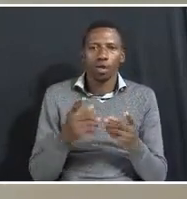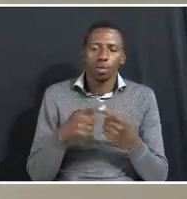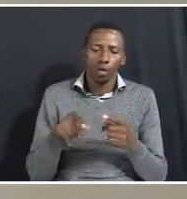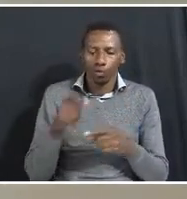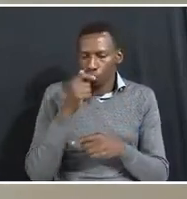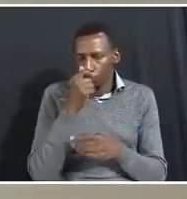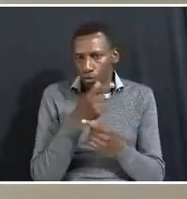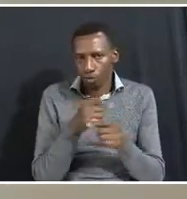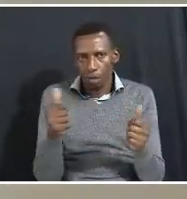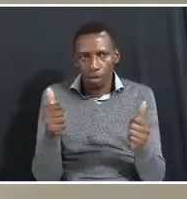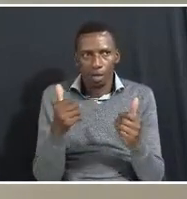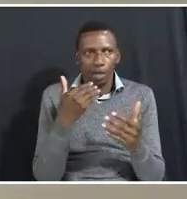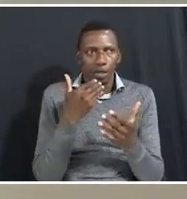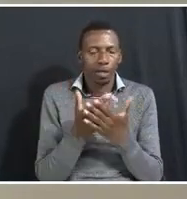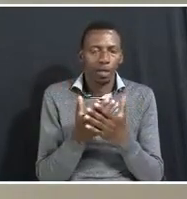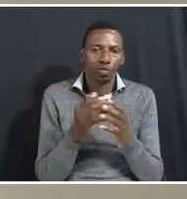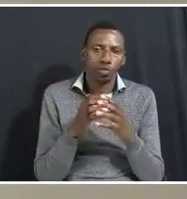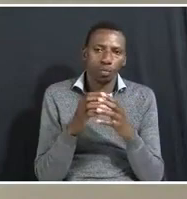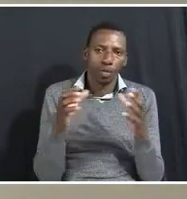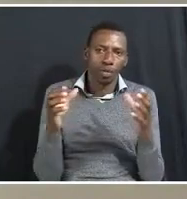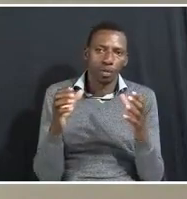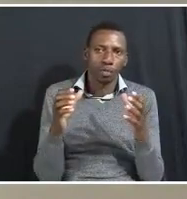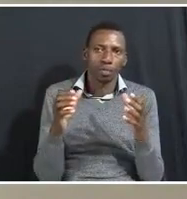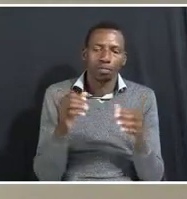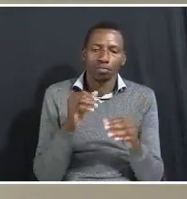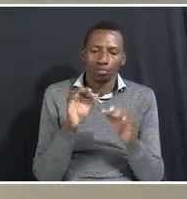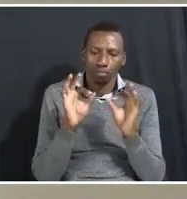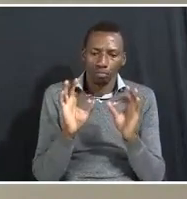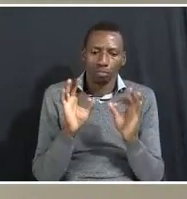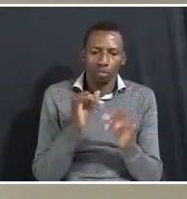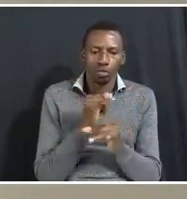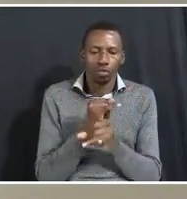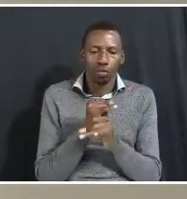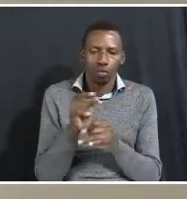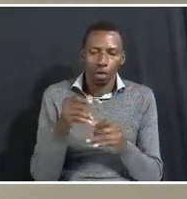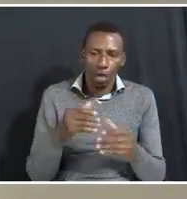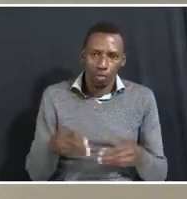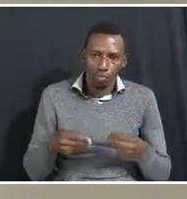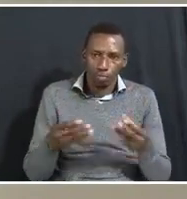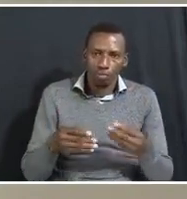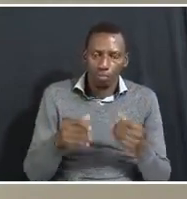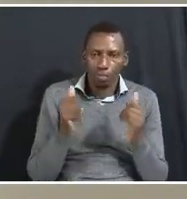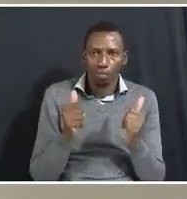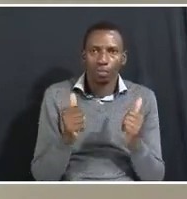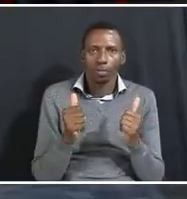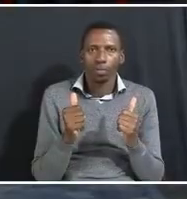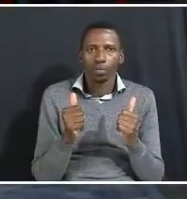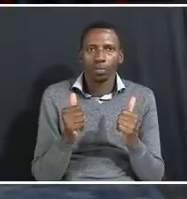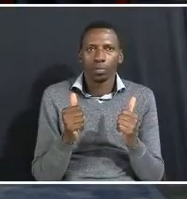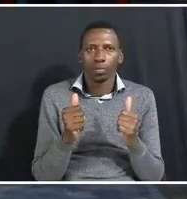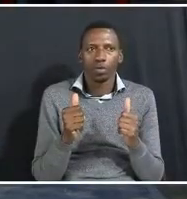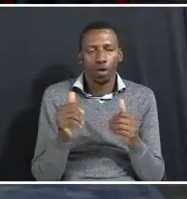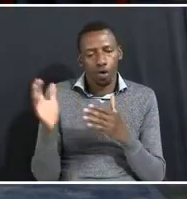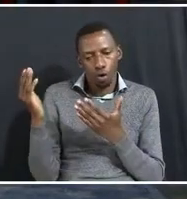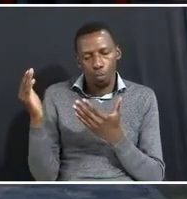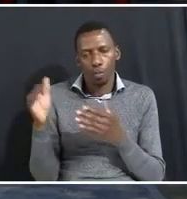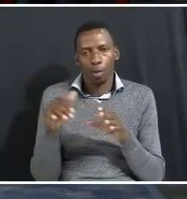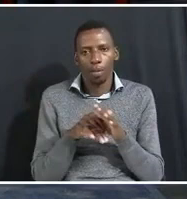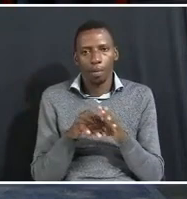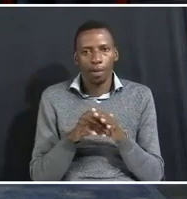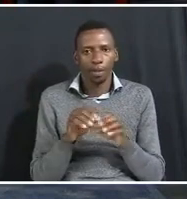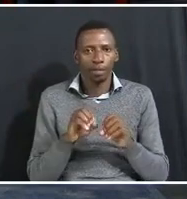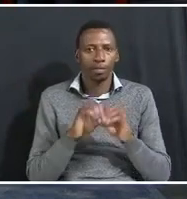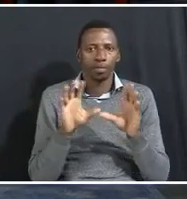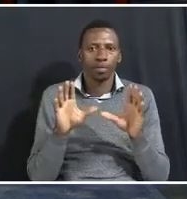thank you. Thank you, the panelists, for work well done. You have expressed yourself properly, and I want to believe our members have been served and